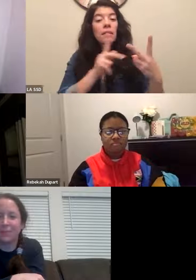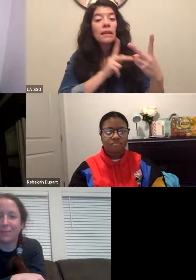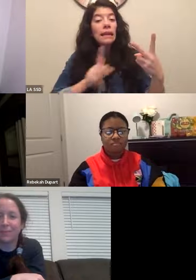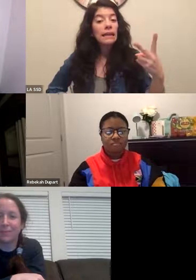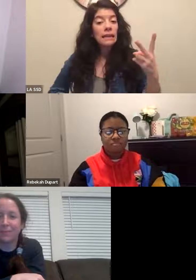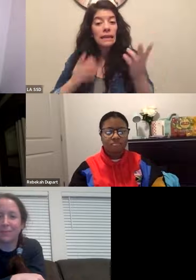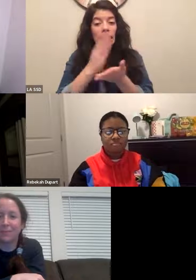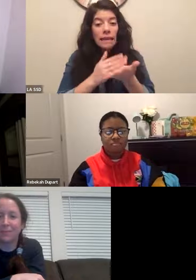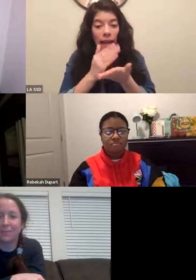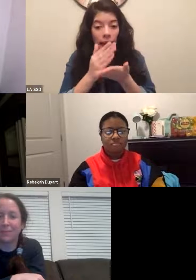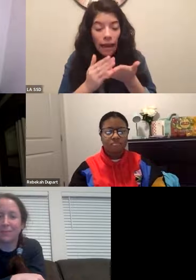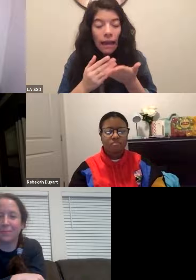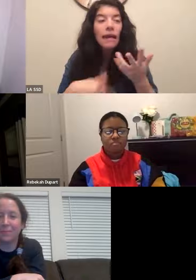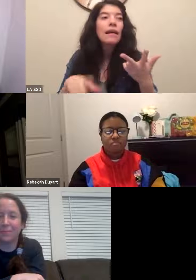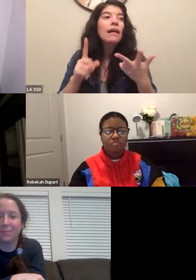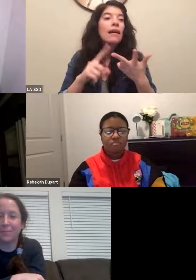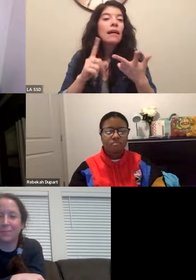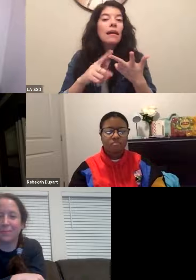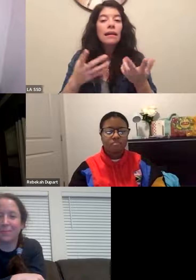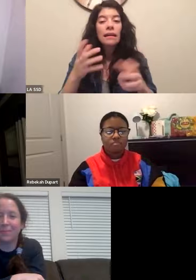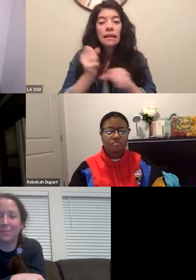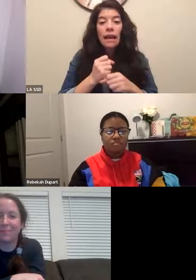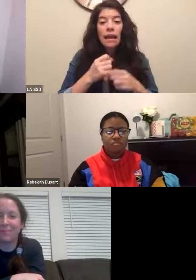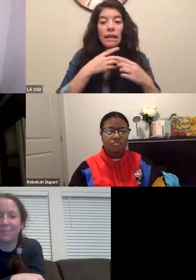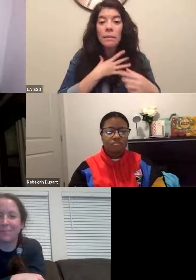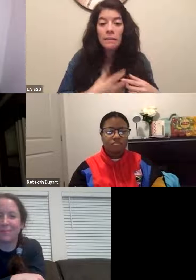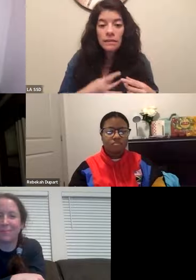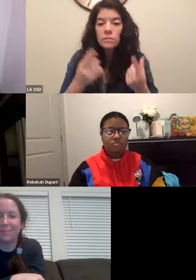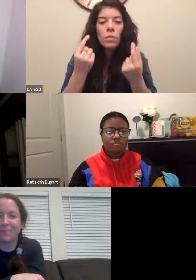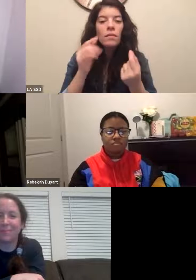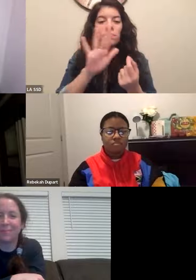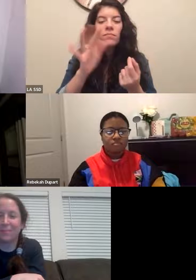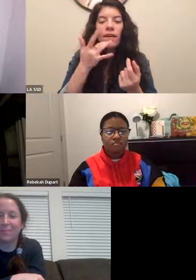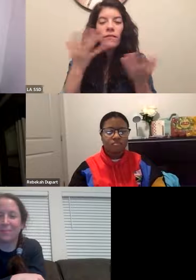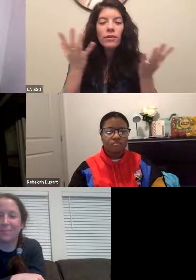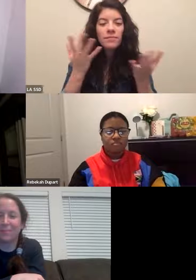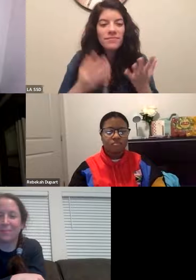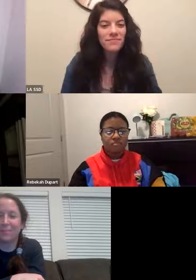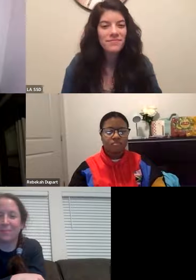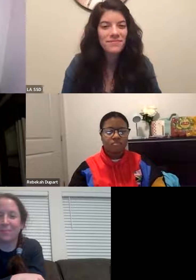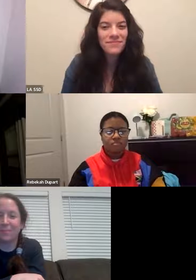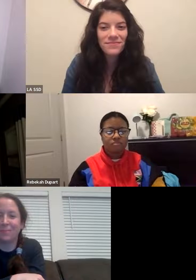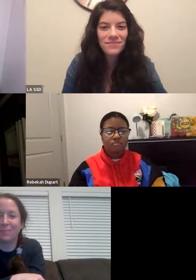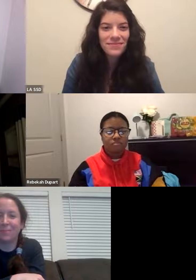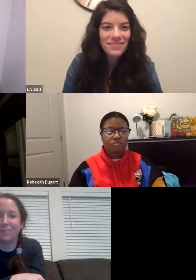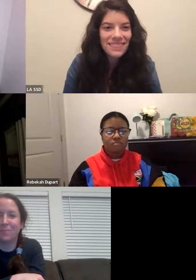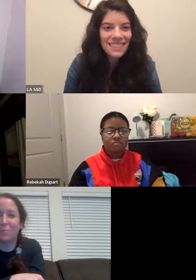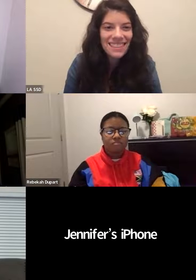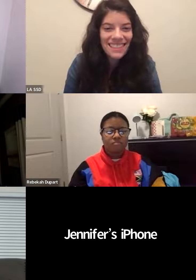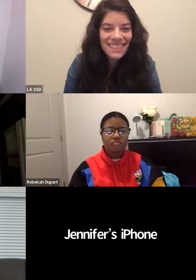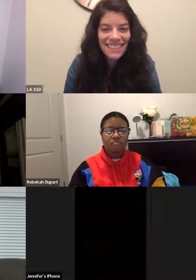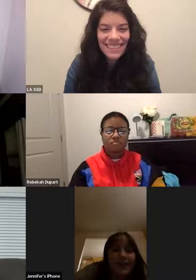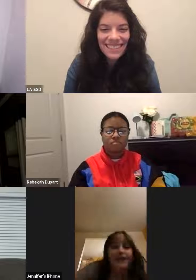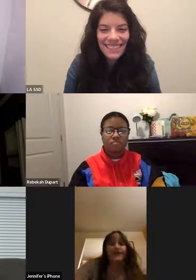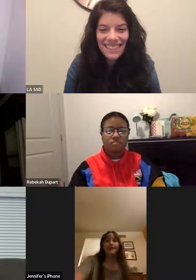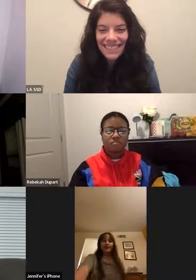thing to see? A parade, or is having king cake your favorite, or getting beads? What's your